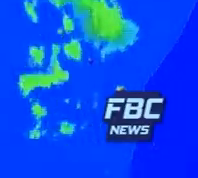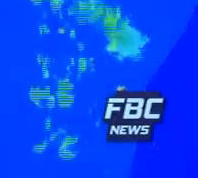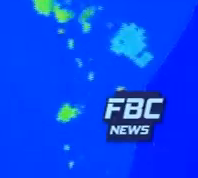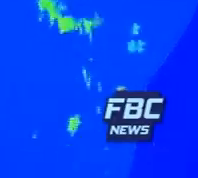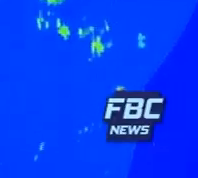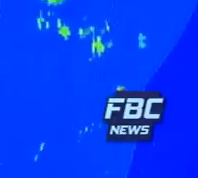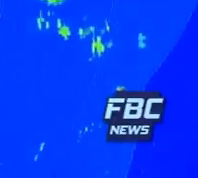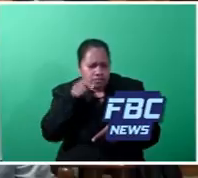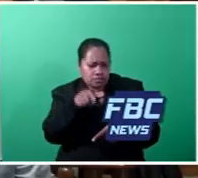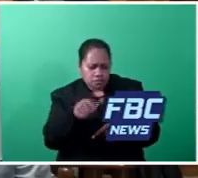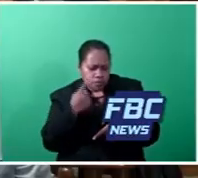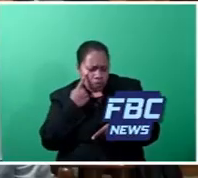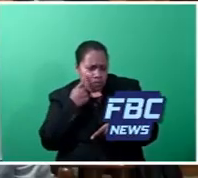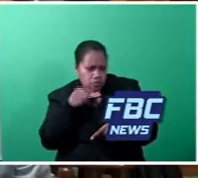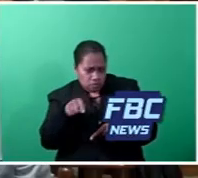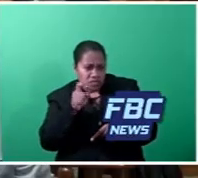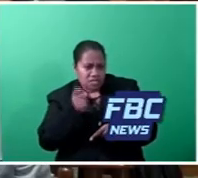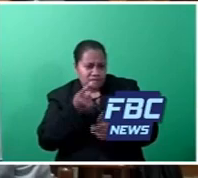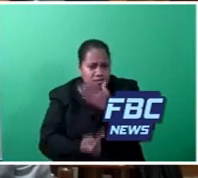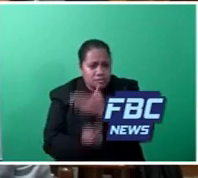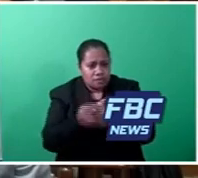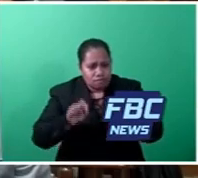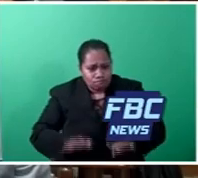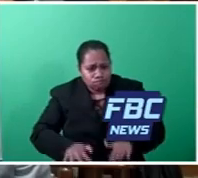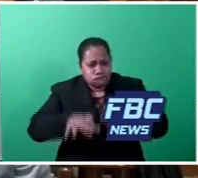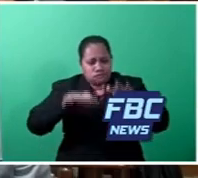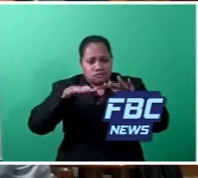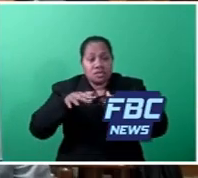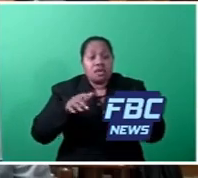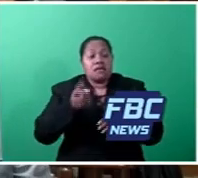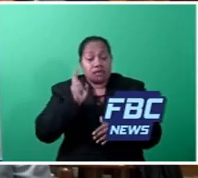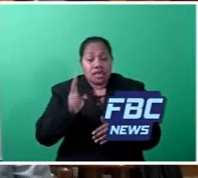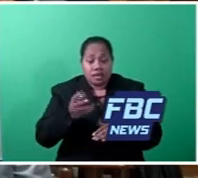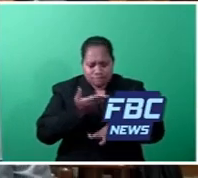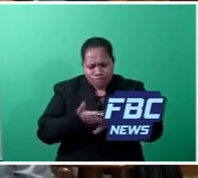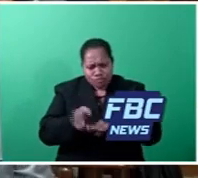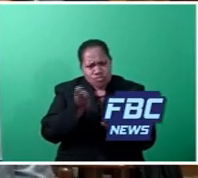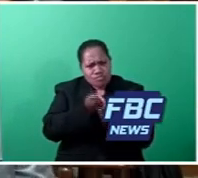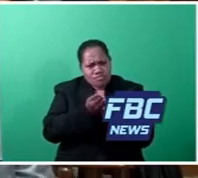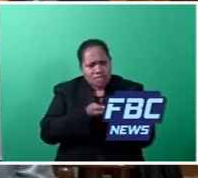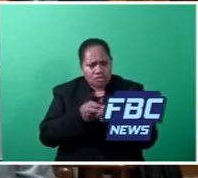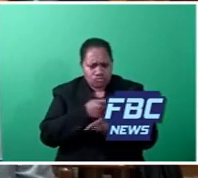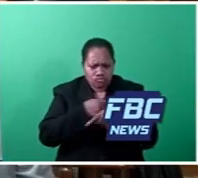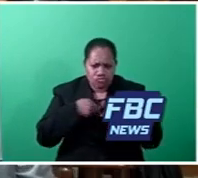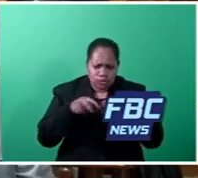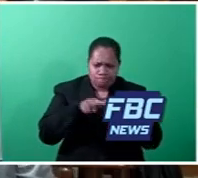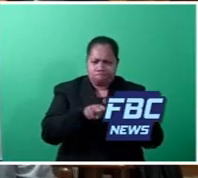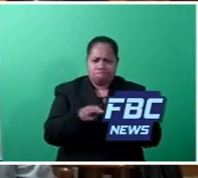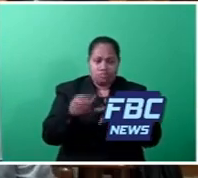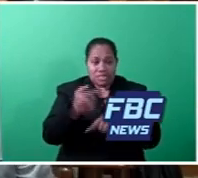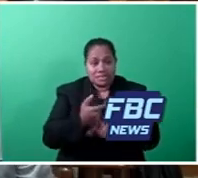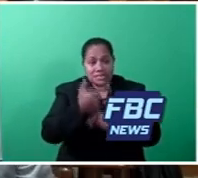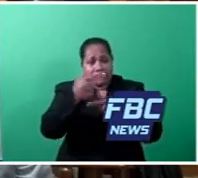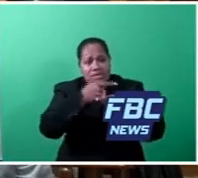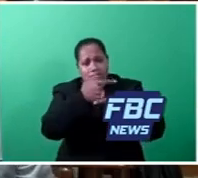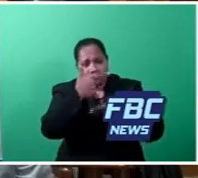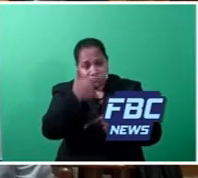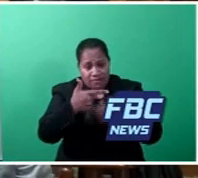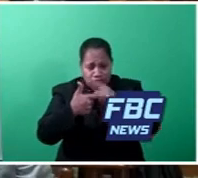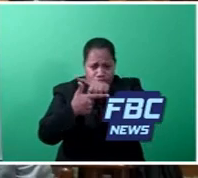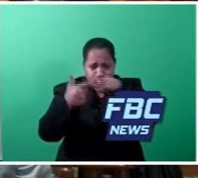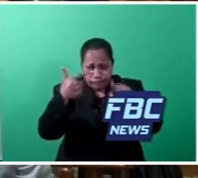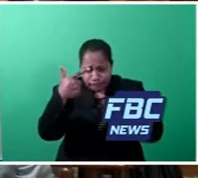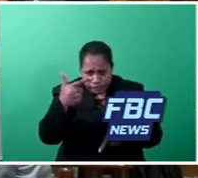rainfall. Once again, in the new budget year, we will be looking at another 7 additional sites to complement the 40 that we have